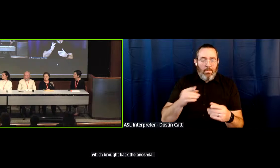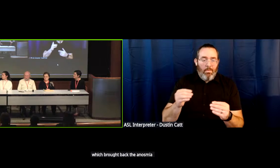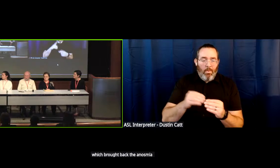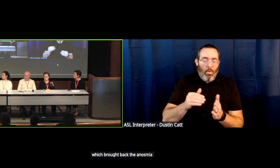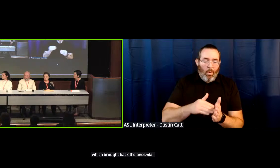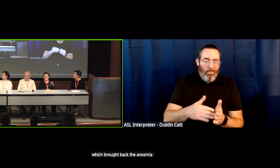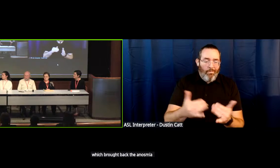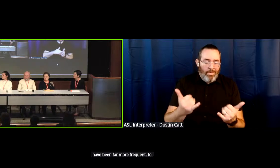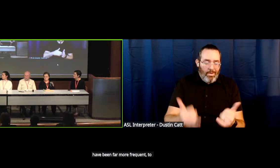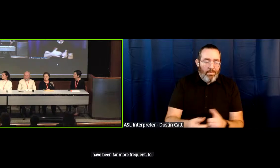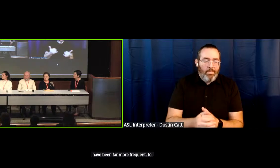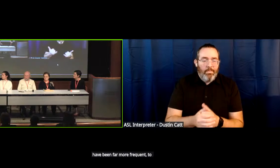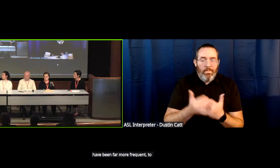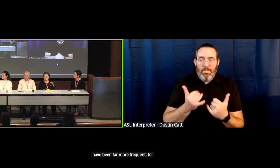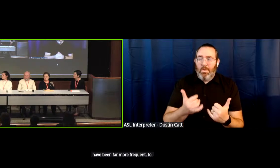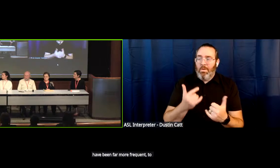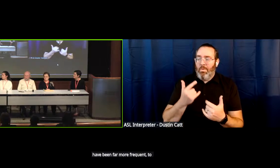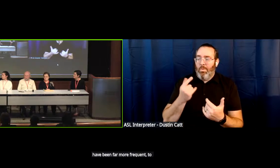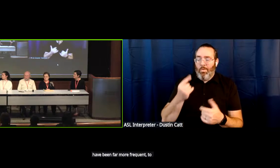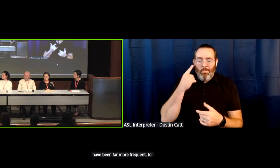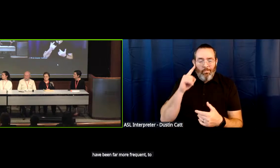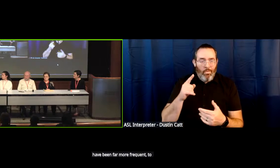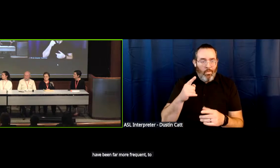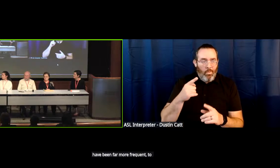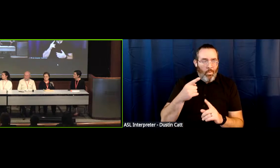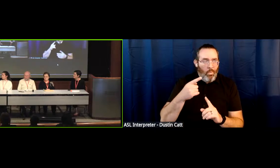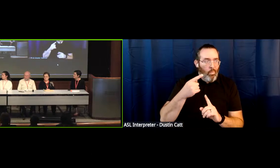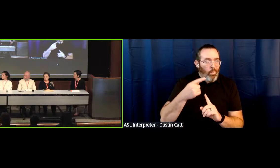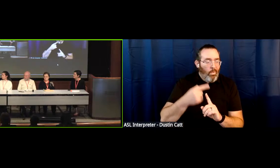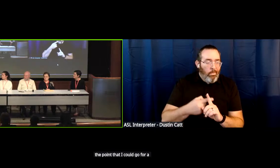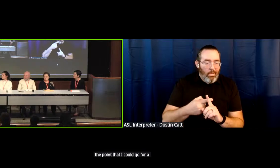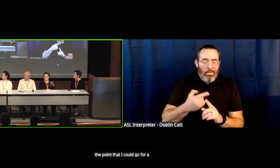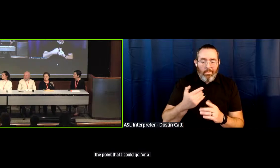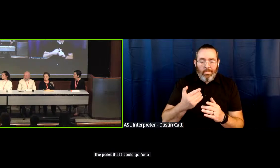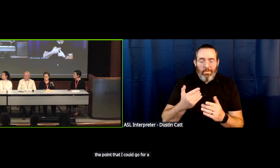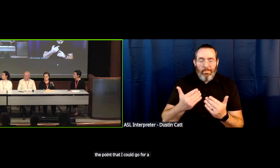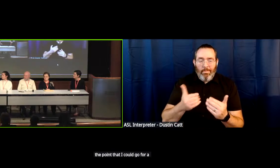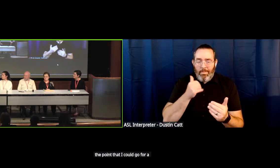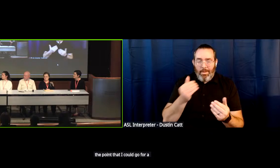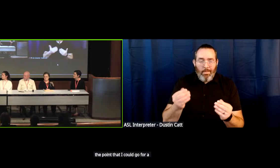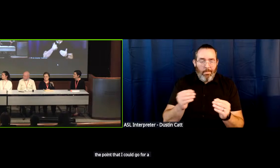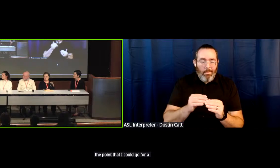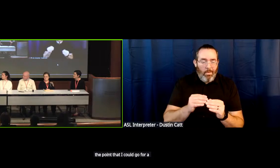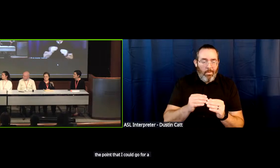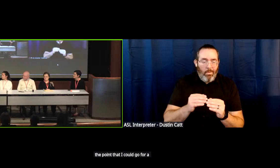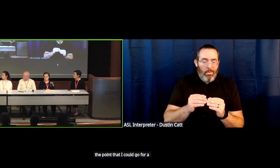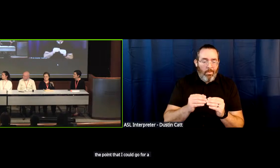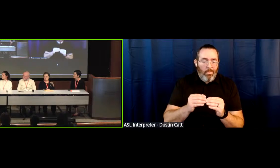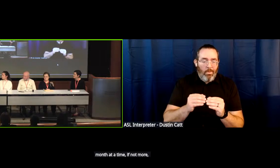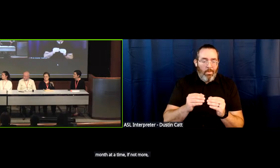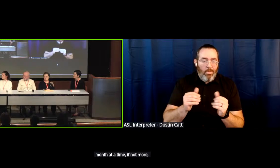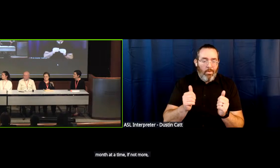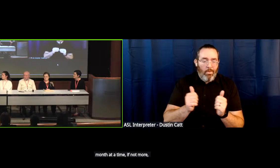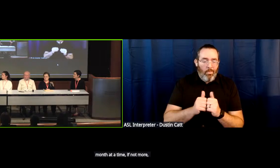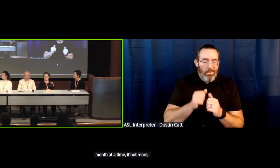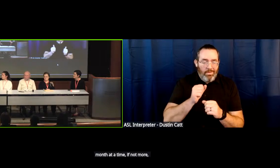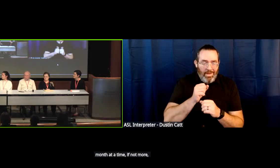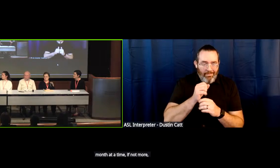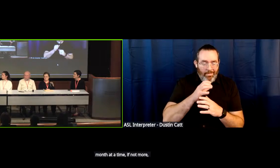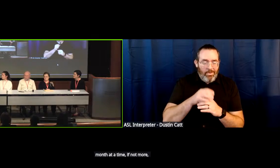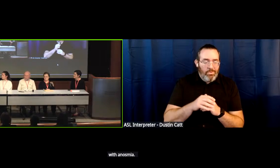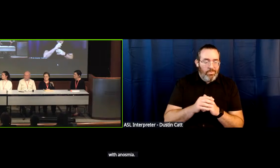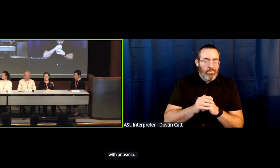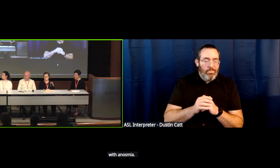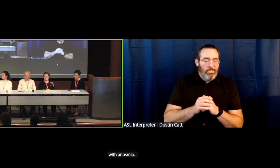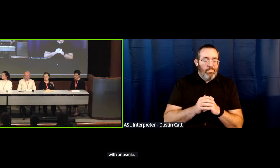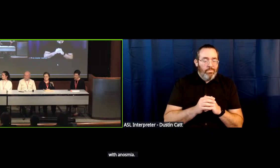could go for a month at a time, if not more, with anosmia. And that was okay, but